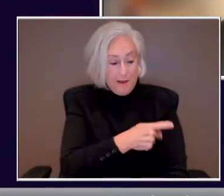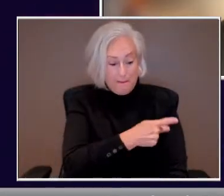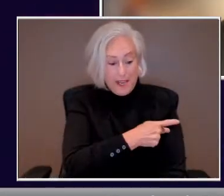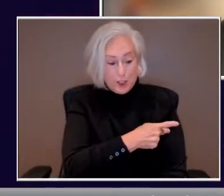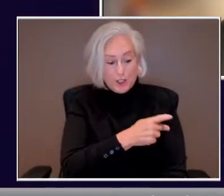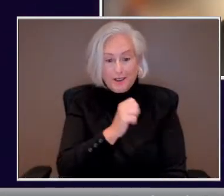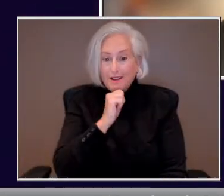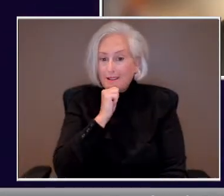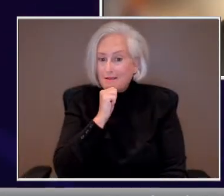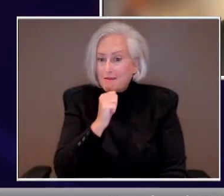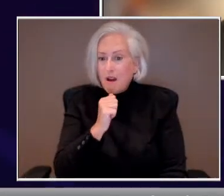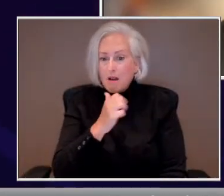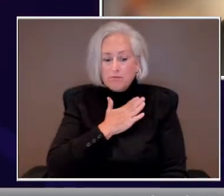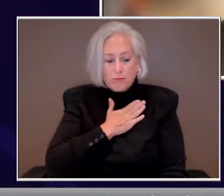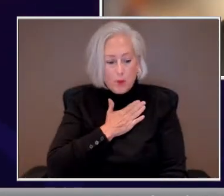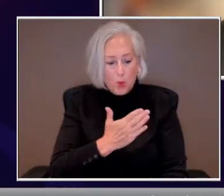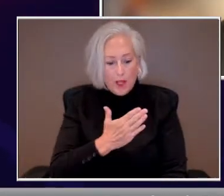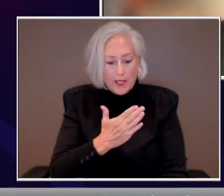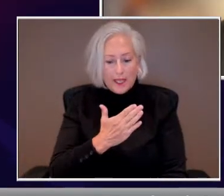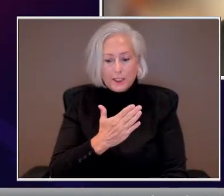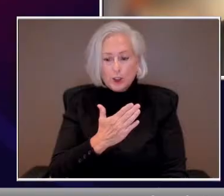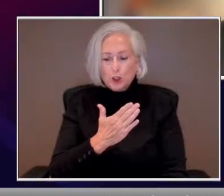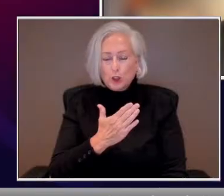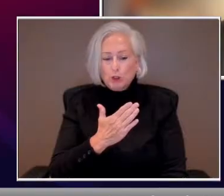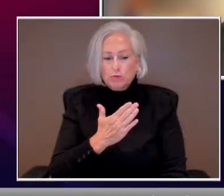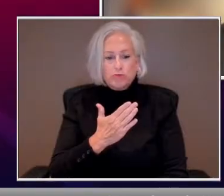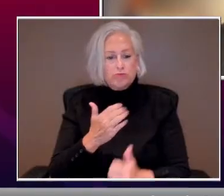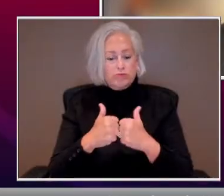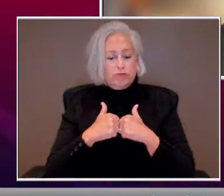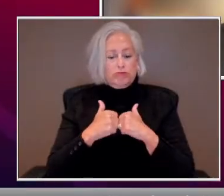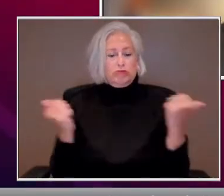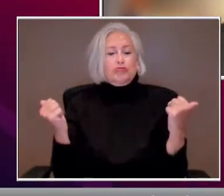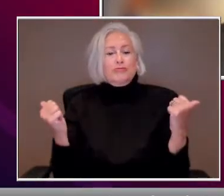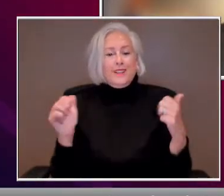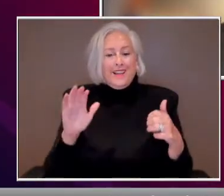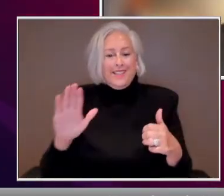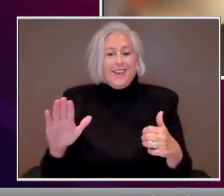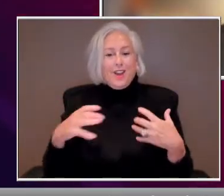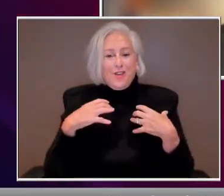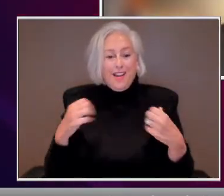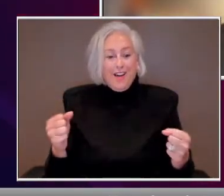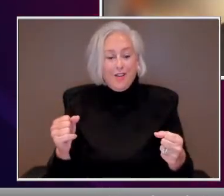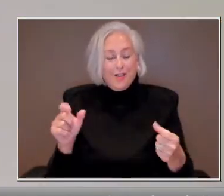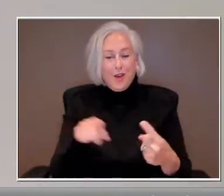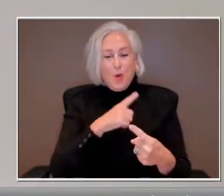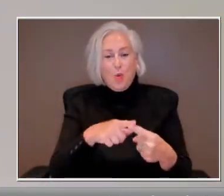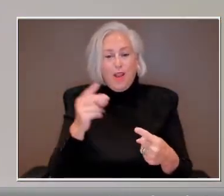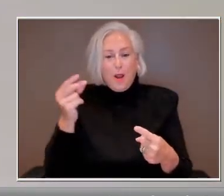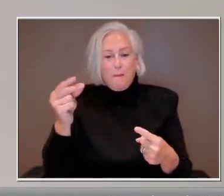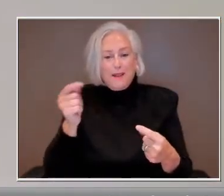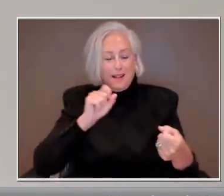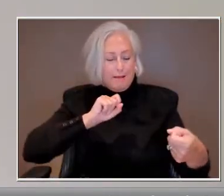to their health and their scores? Because you can't hide anything when it's reporting right back to the nurse. No,